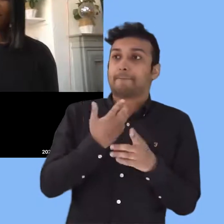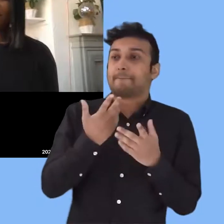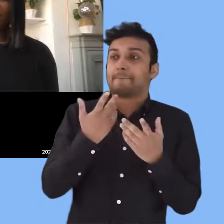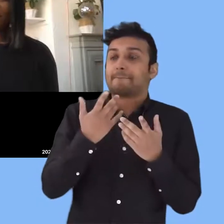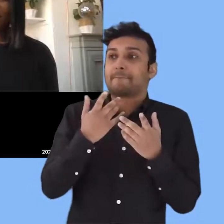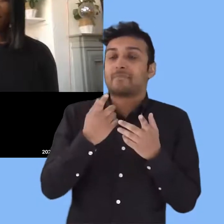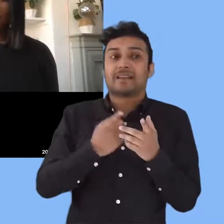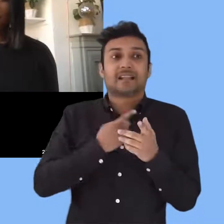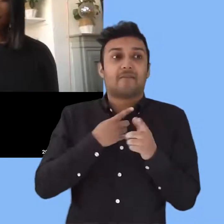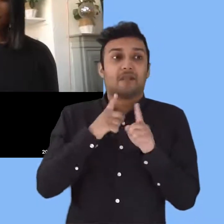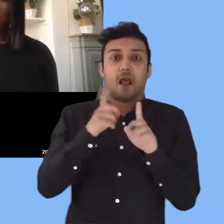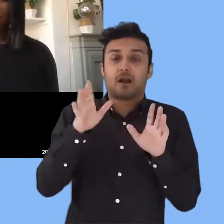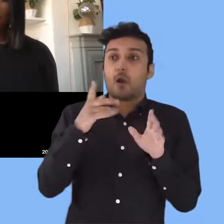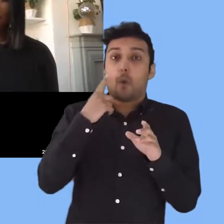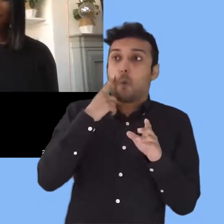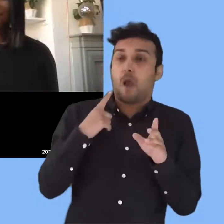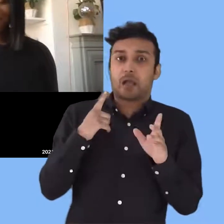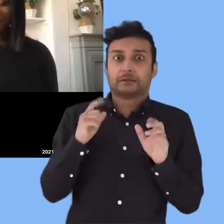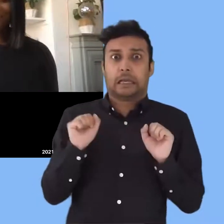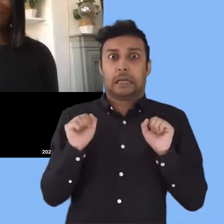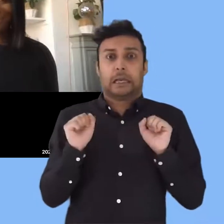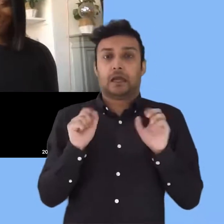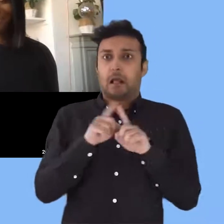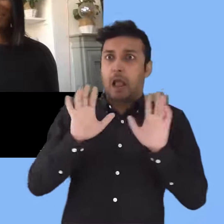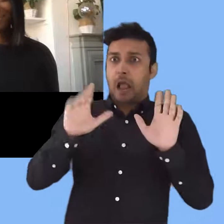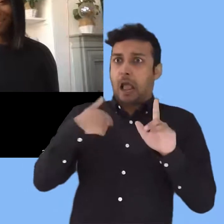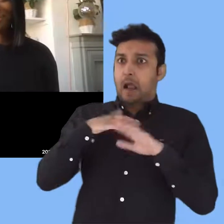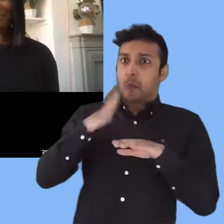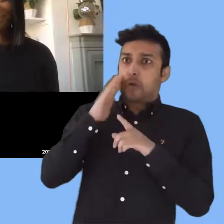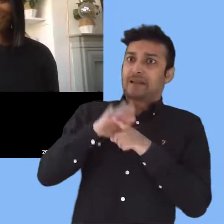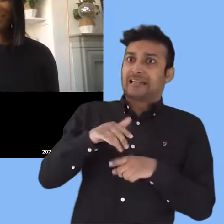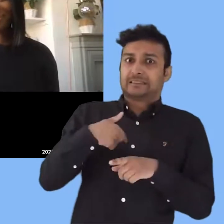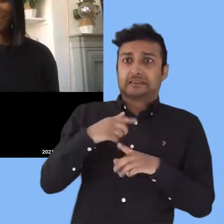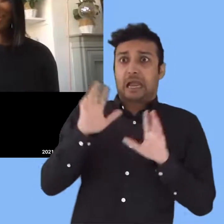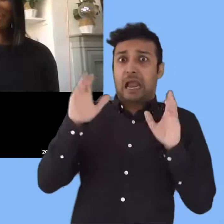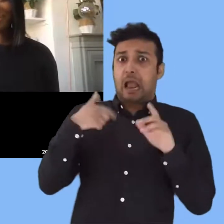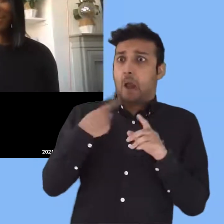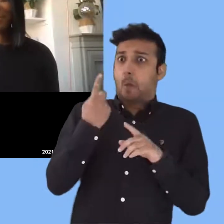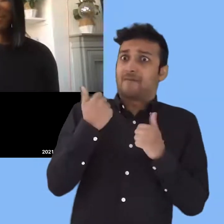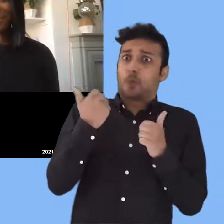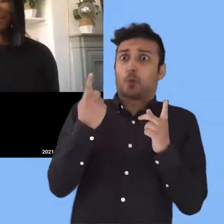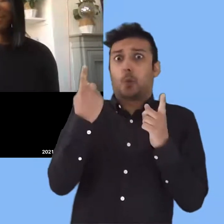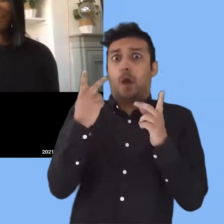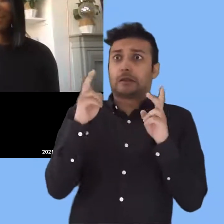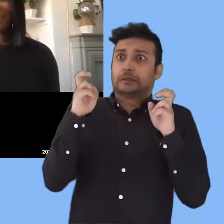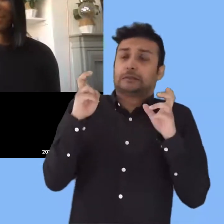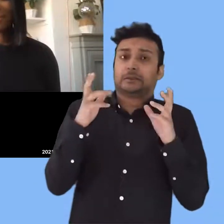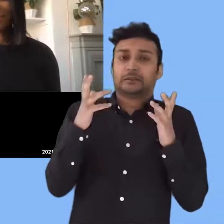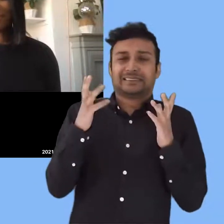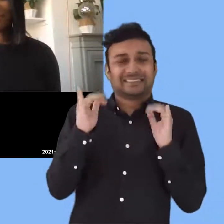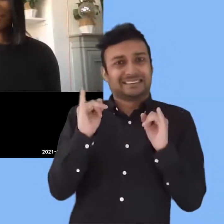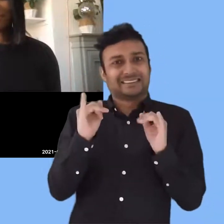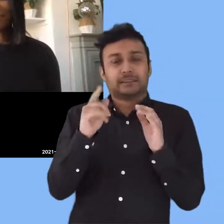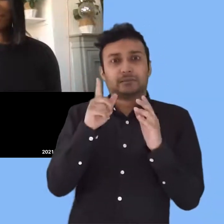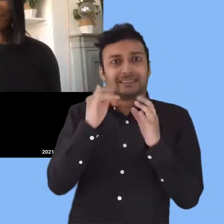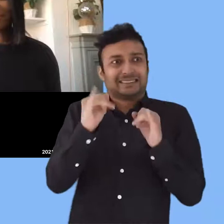of but I'm one of the good ones notion, and really look at how my white privilege has benefited me